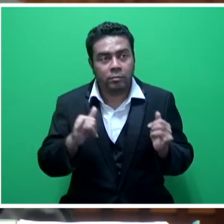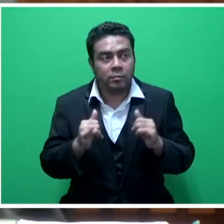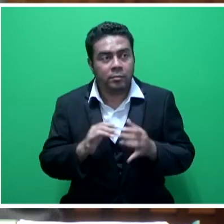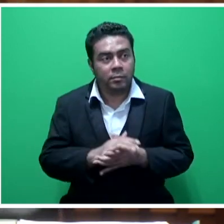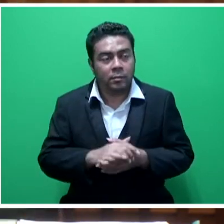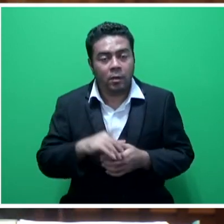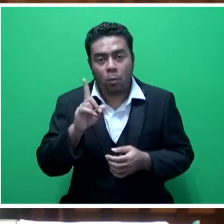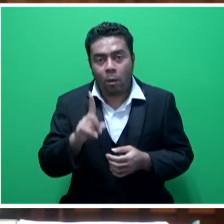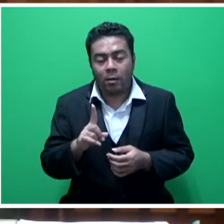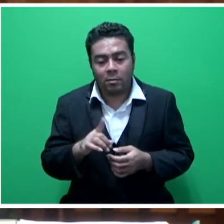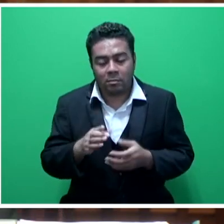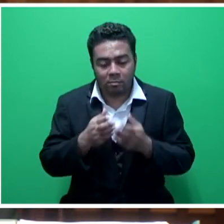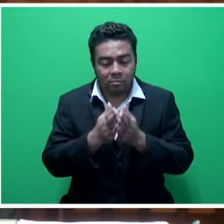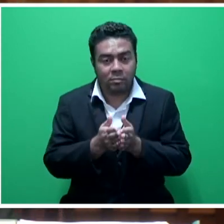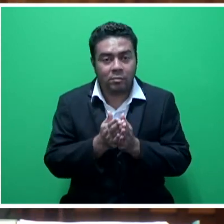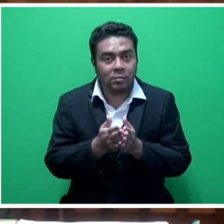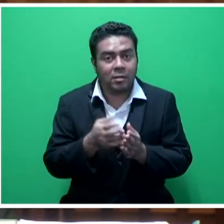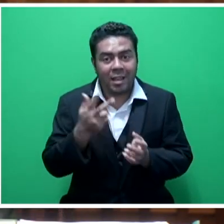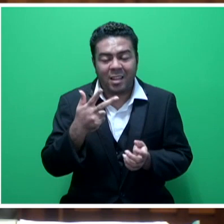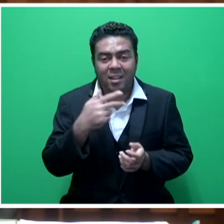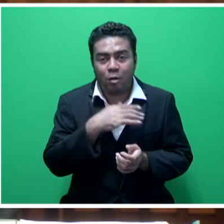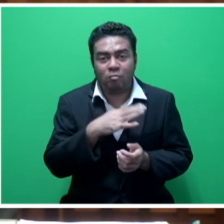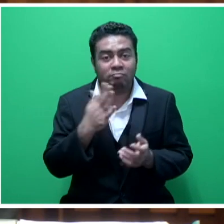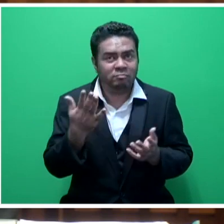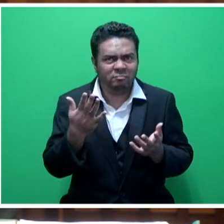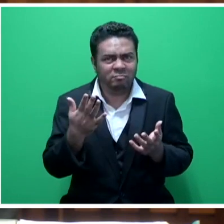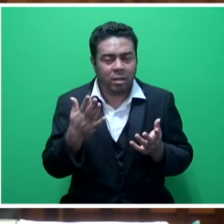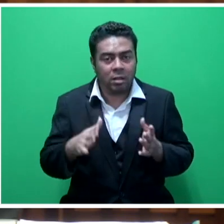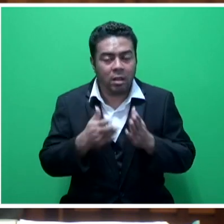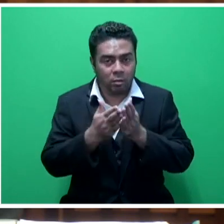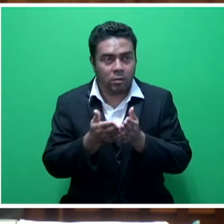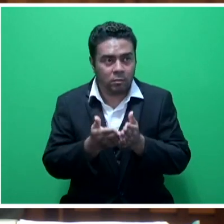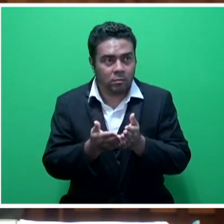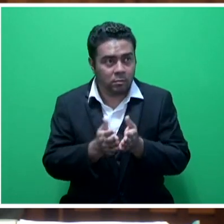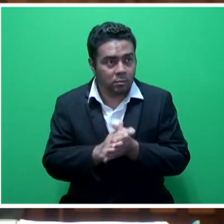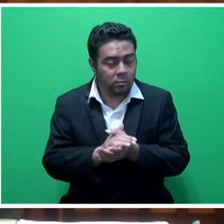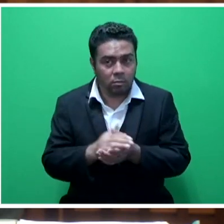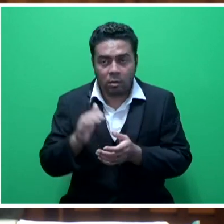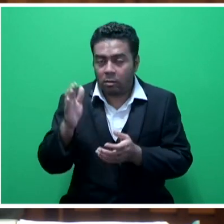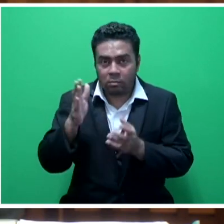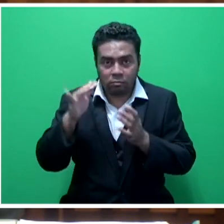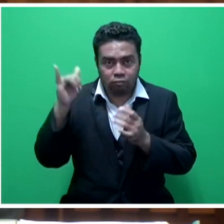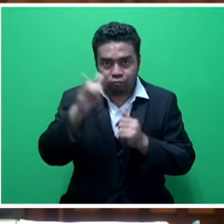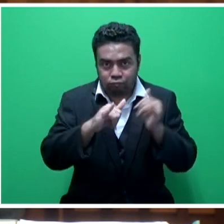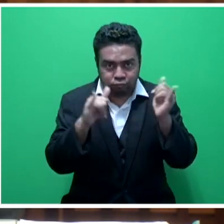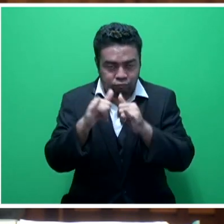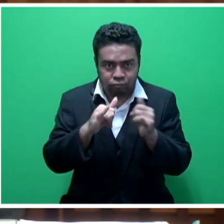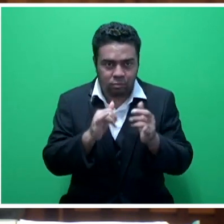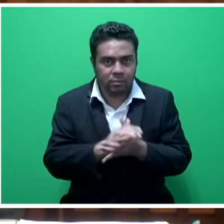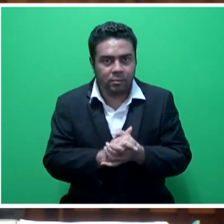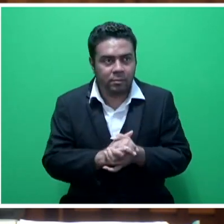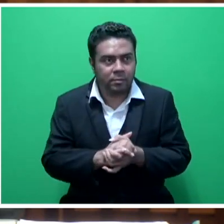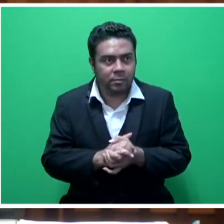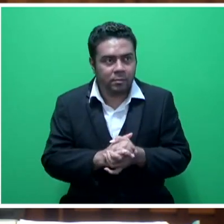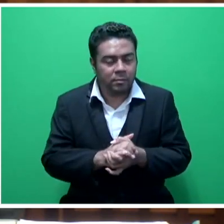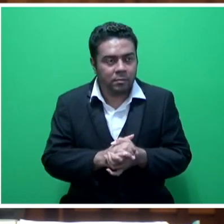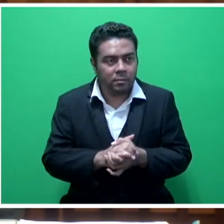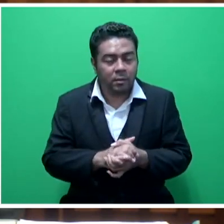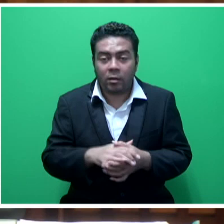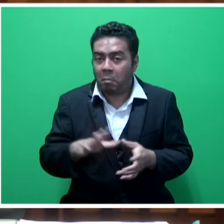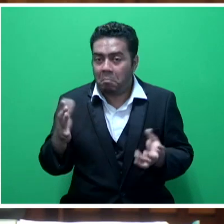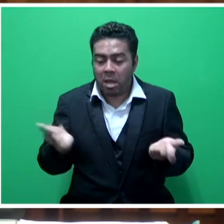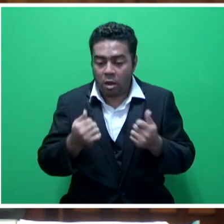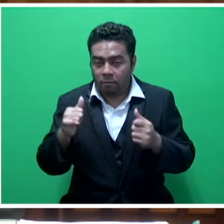well as 1 Boeing 737-800 aircraft. Insurance premium adjustment and deferral. As most of the fleet is currently